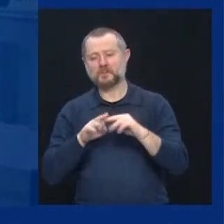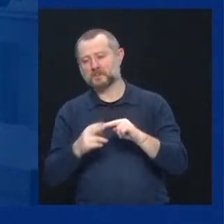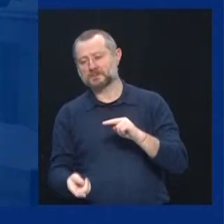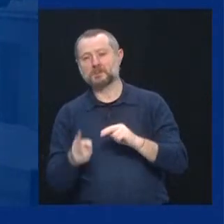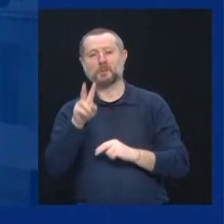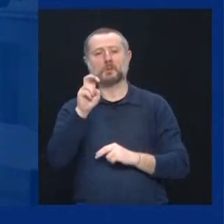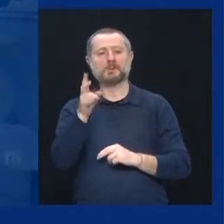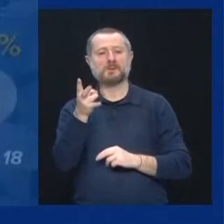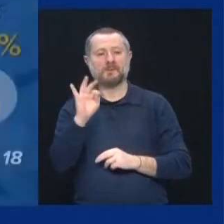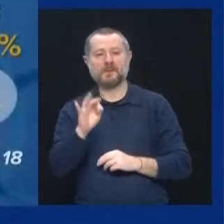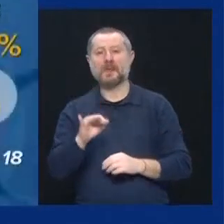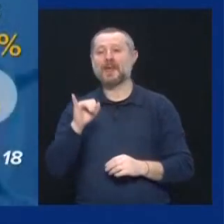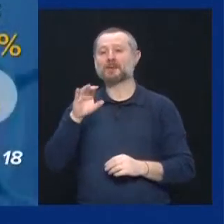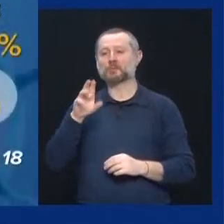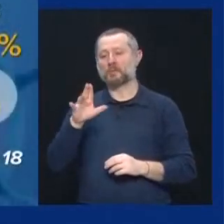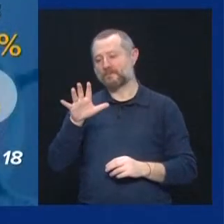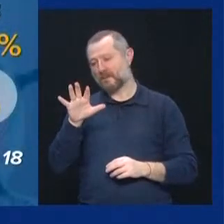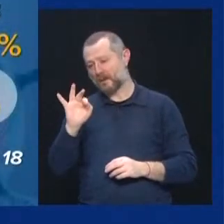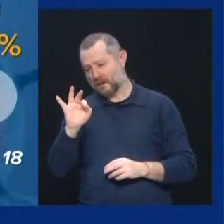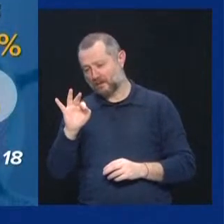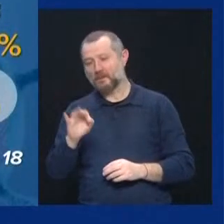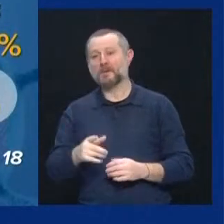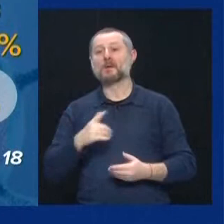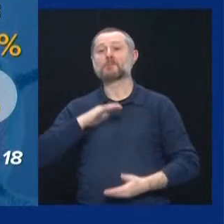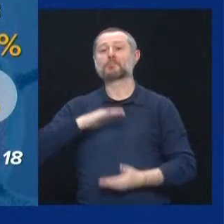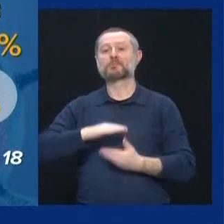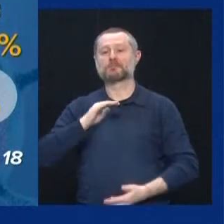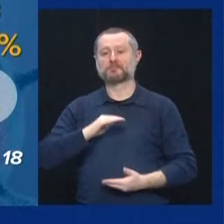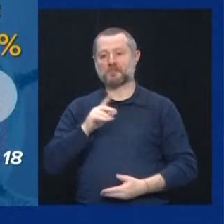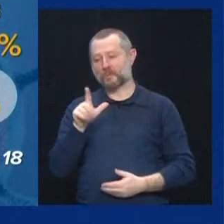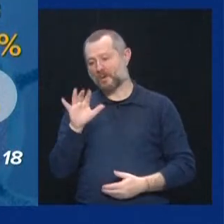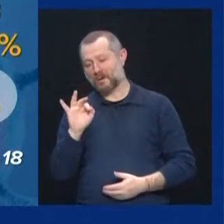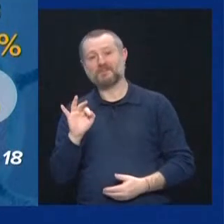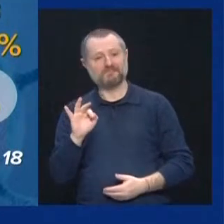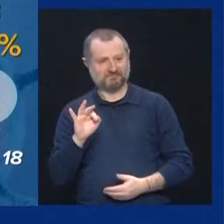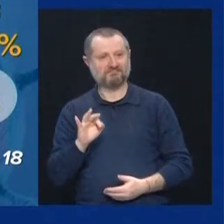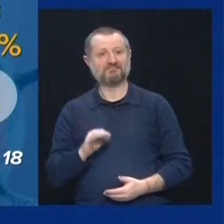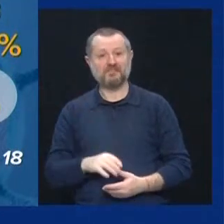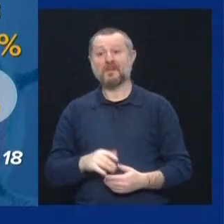down 59, intubations down 29. This is a beautiful chart.